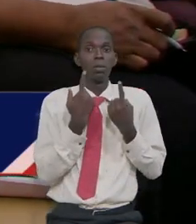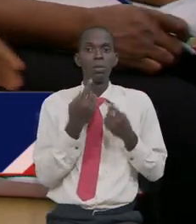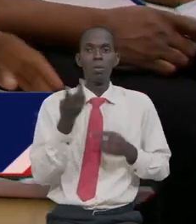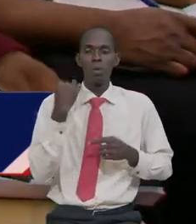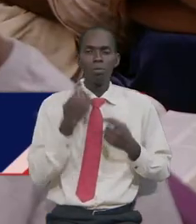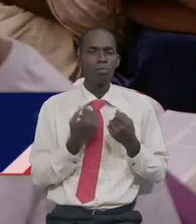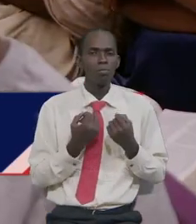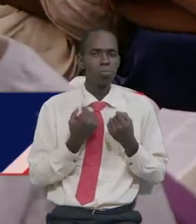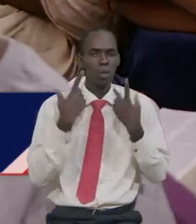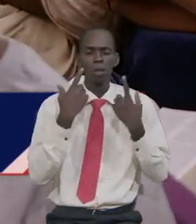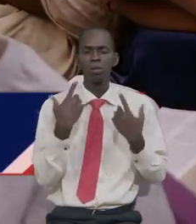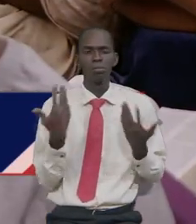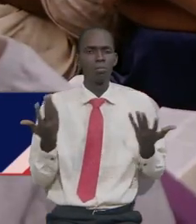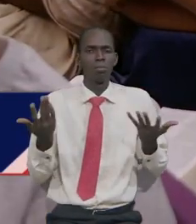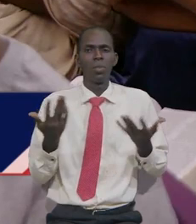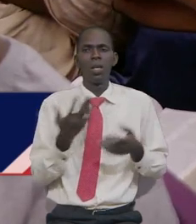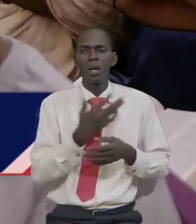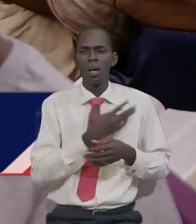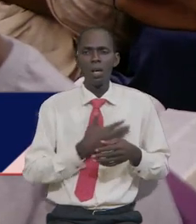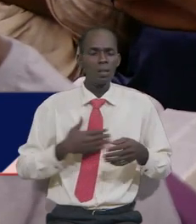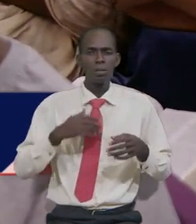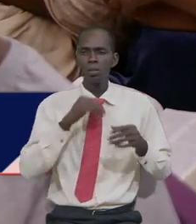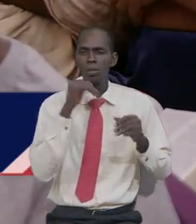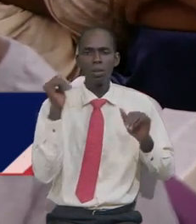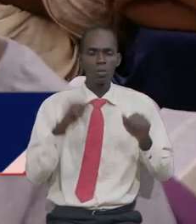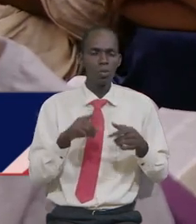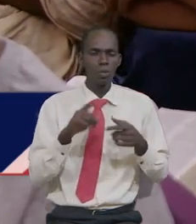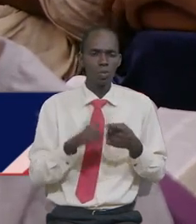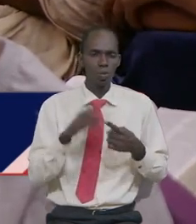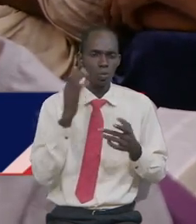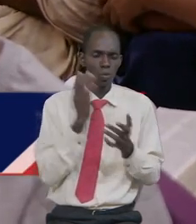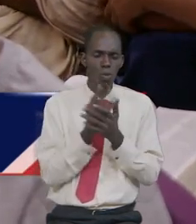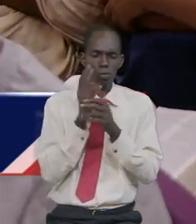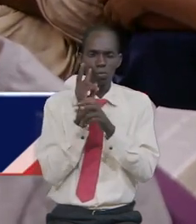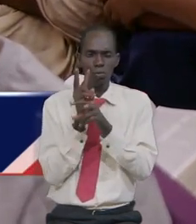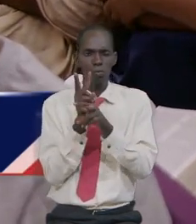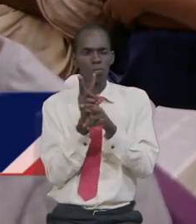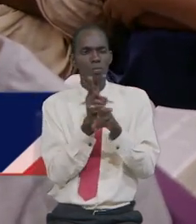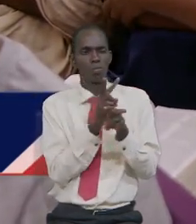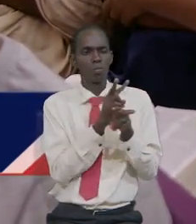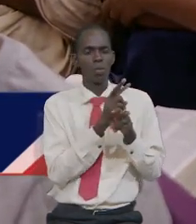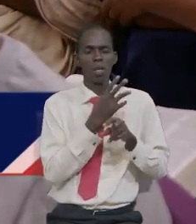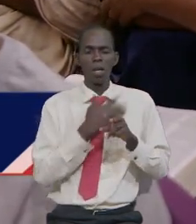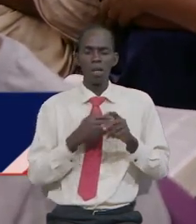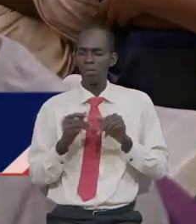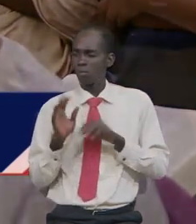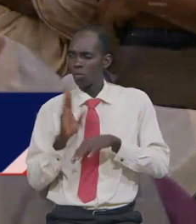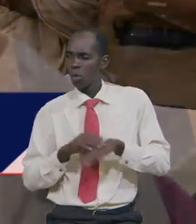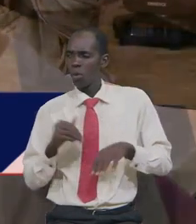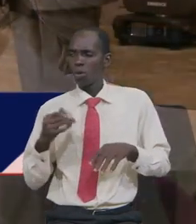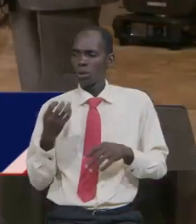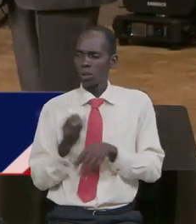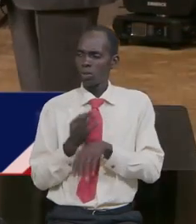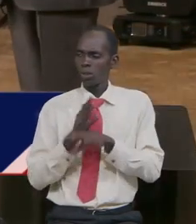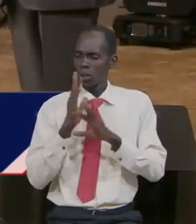surprised, amazed, and rose up in haste, and spake and said unto his counselors,